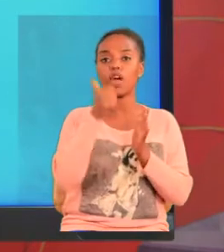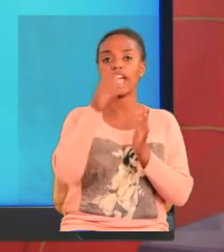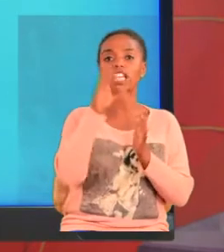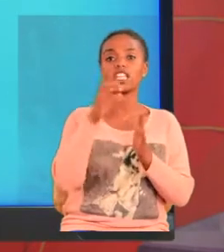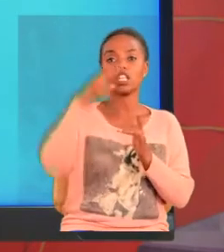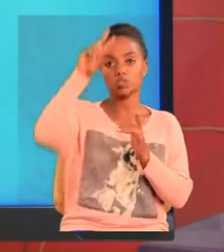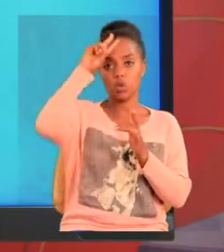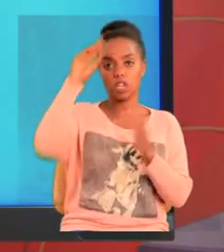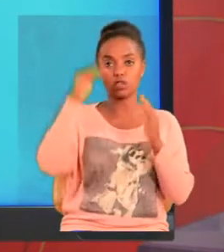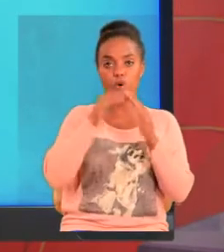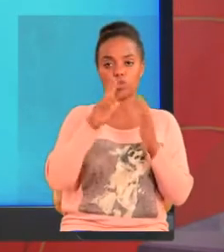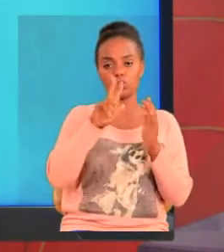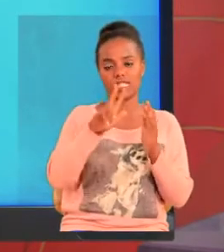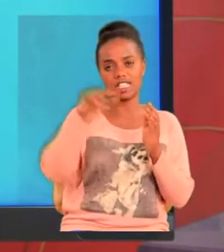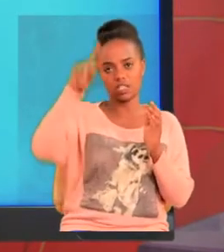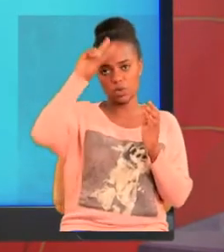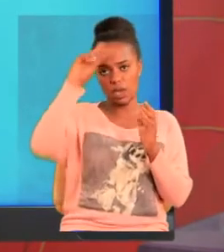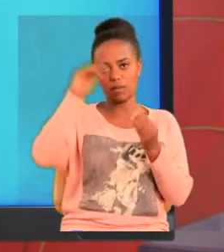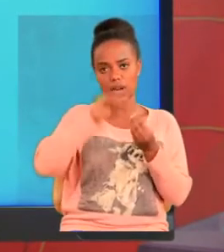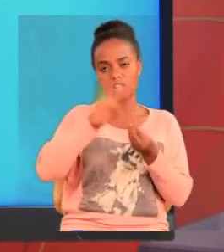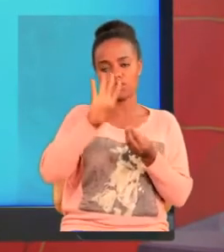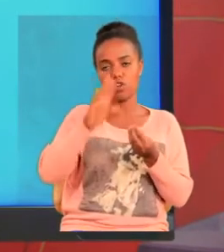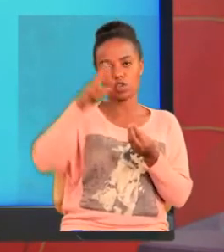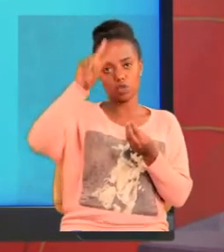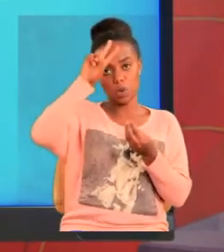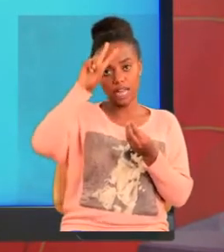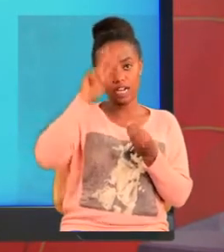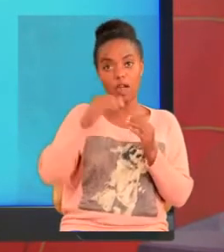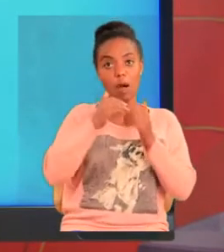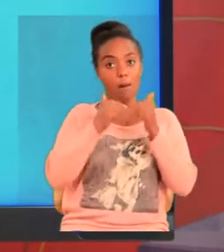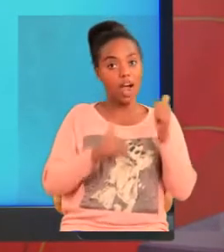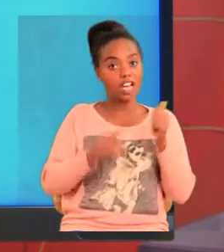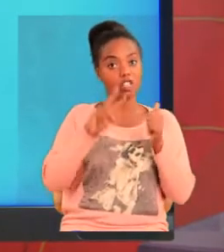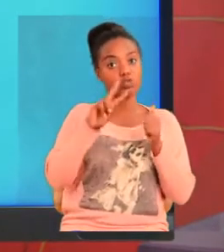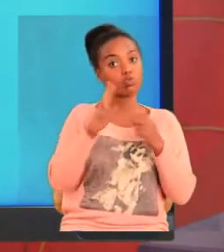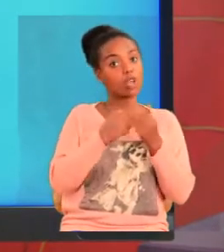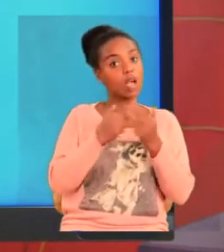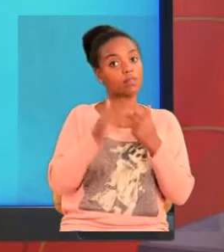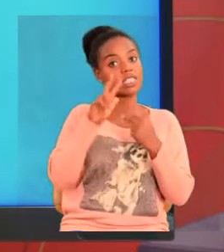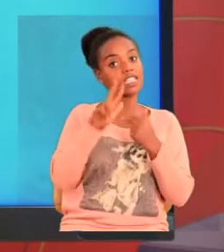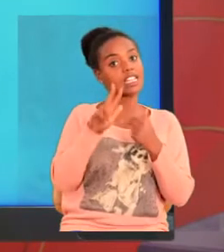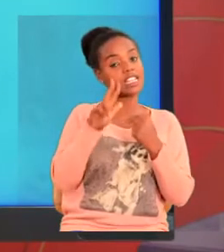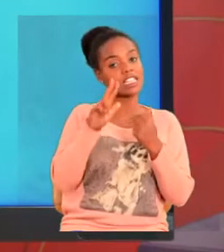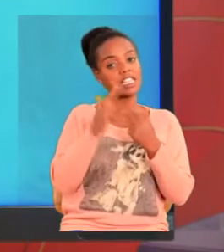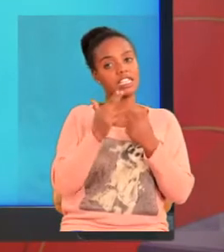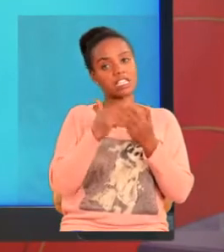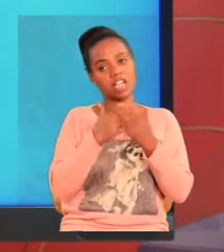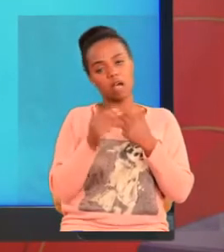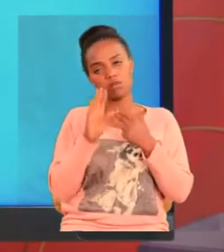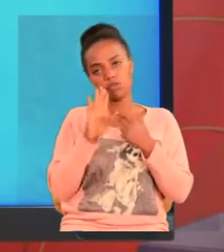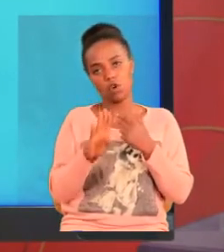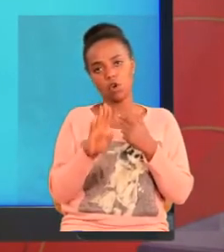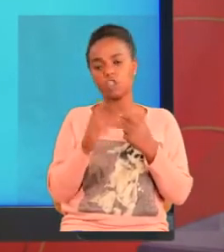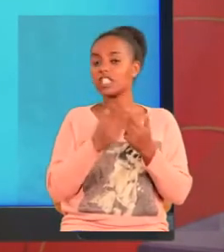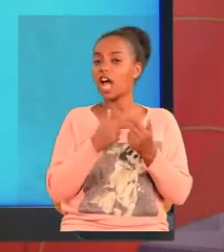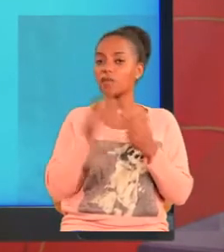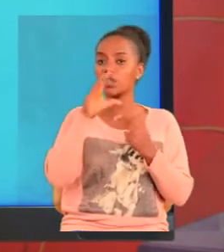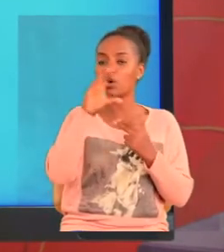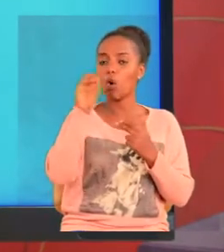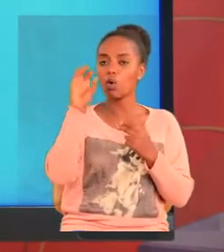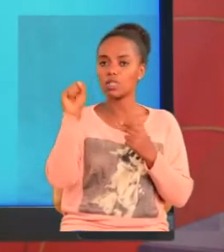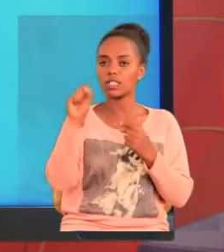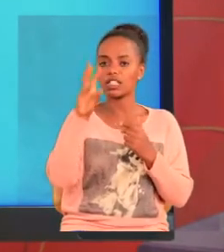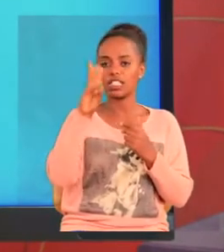to 3 squared plus 4 squared minus twice of 3 times 4 times cosine of 60